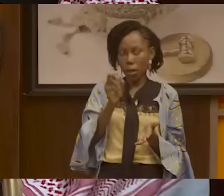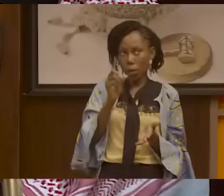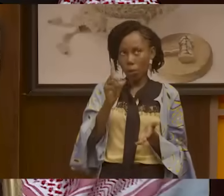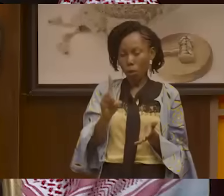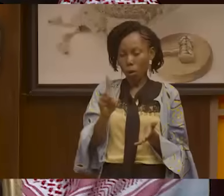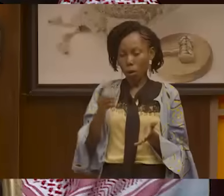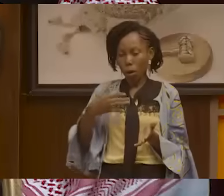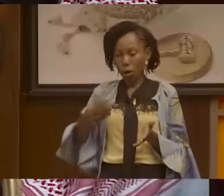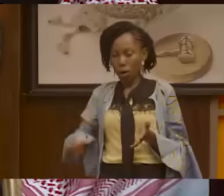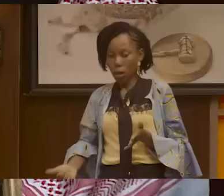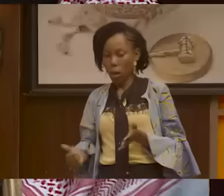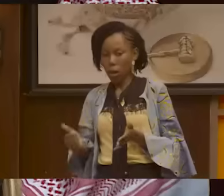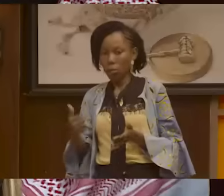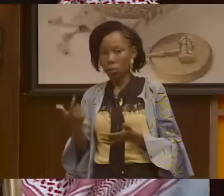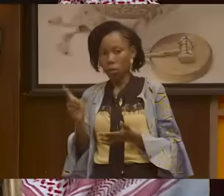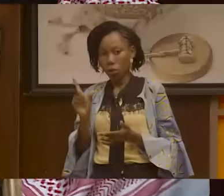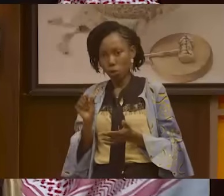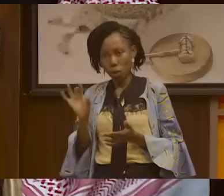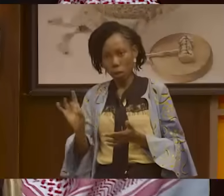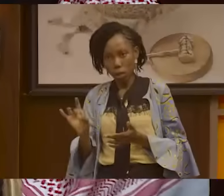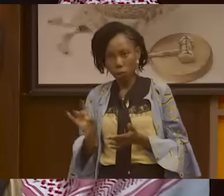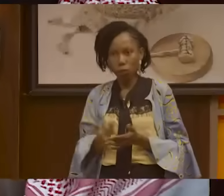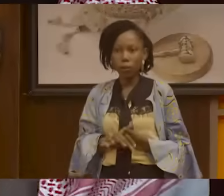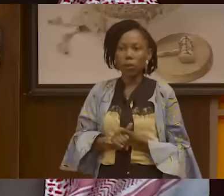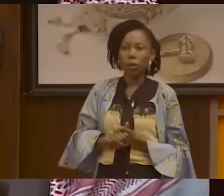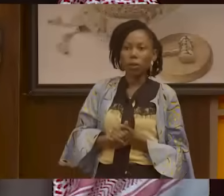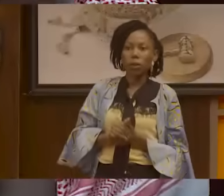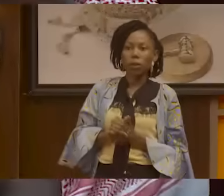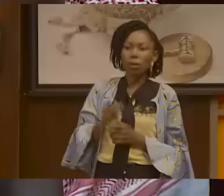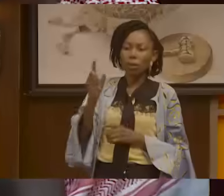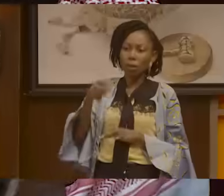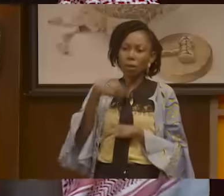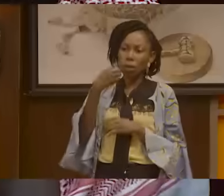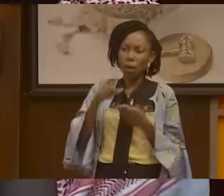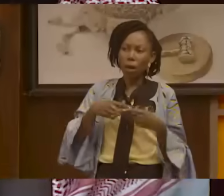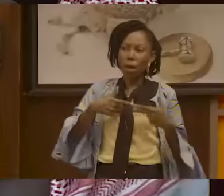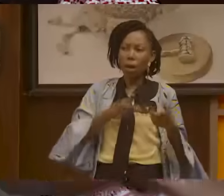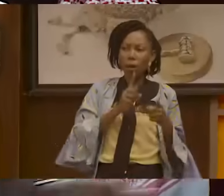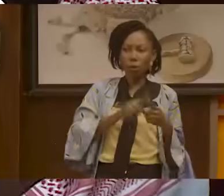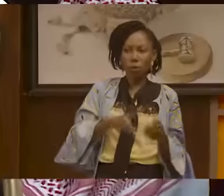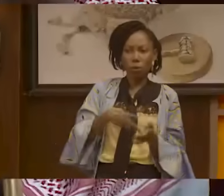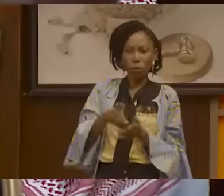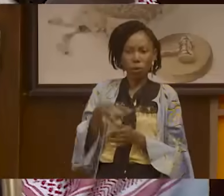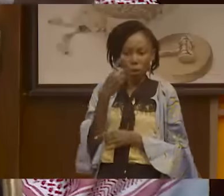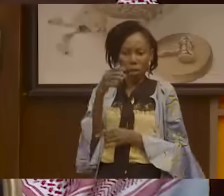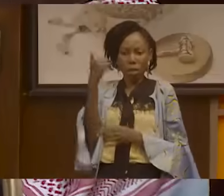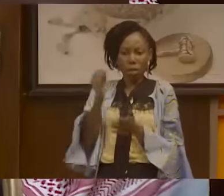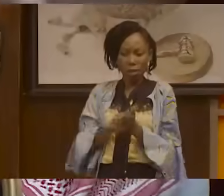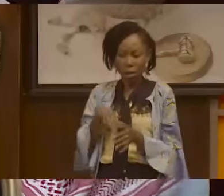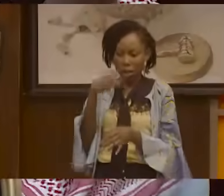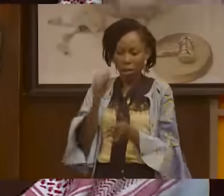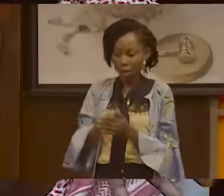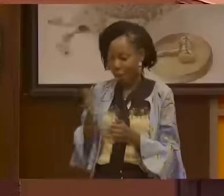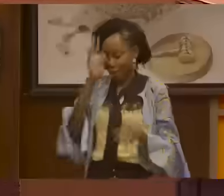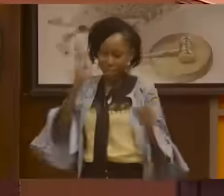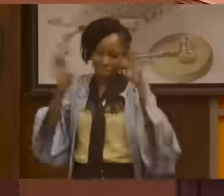Okay, let's do it this way. Since you said you... And am I a fool? I've been allowing you to see these kids. So you only just to pay 10,000 just to... Hey, hello,